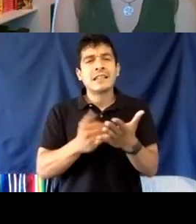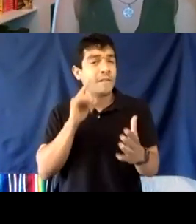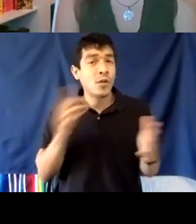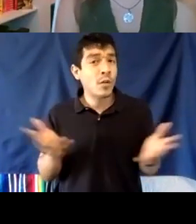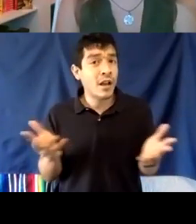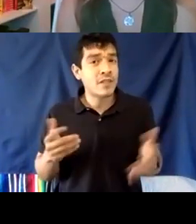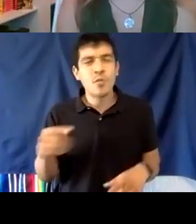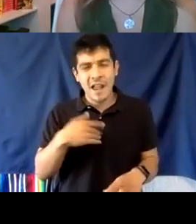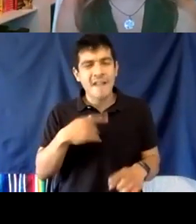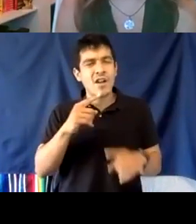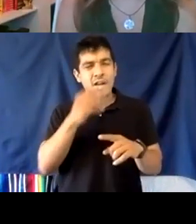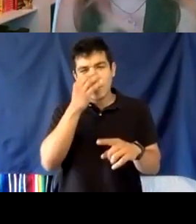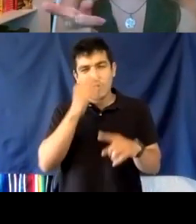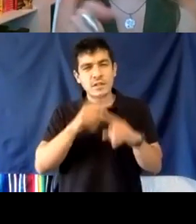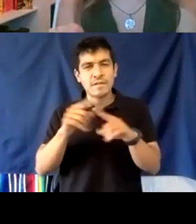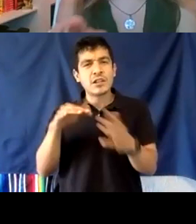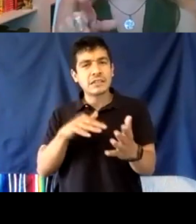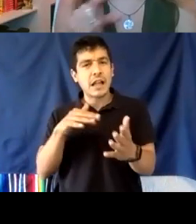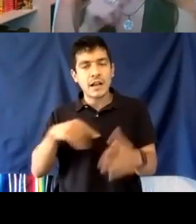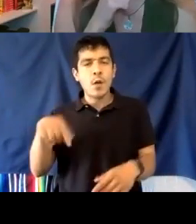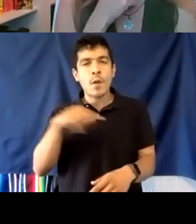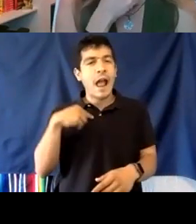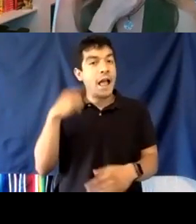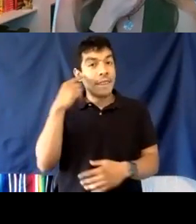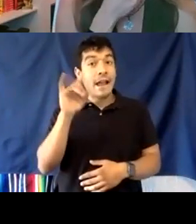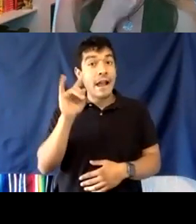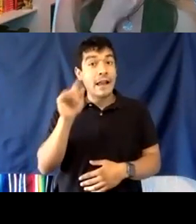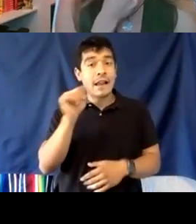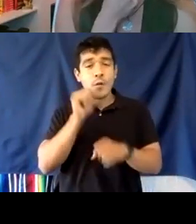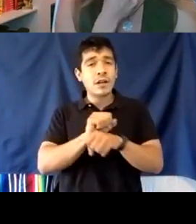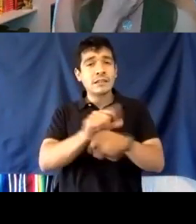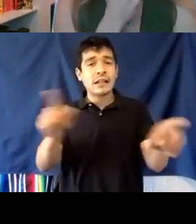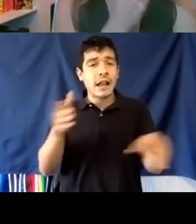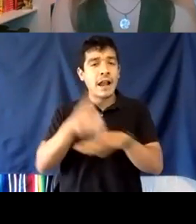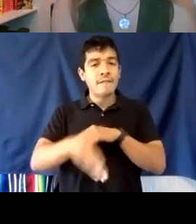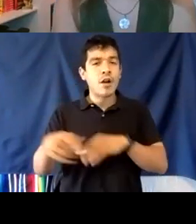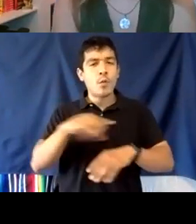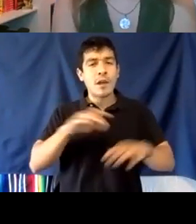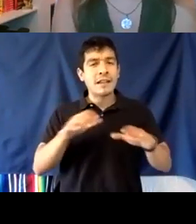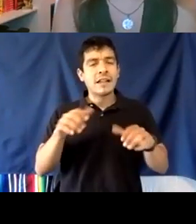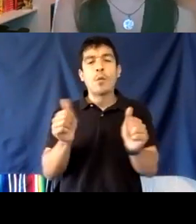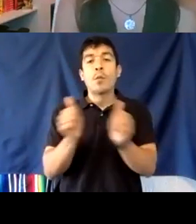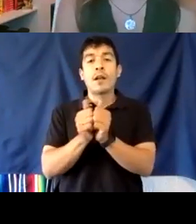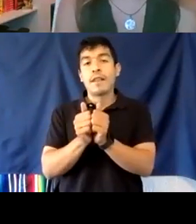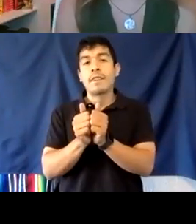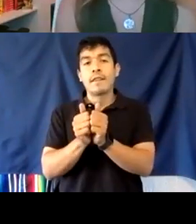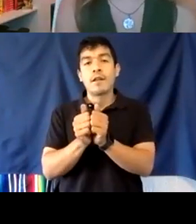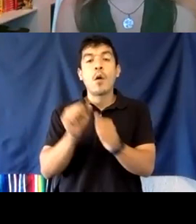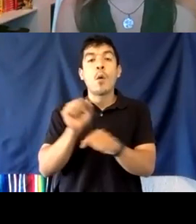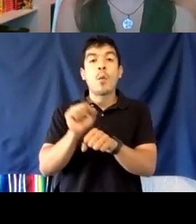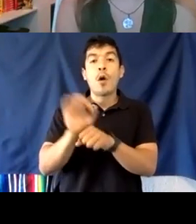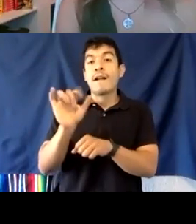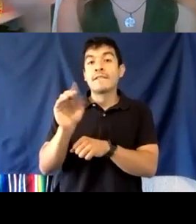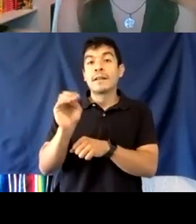of different studies that I think IDA will send out afterwards that we did in conjunction with Working